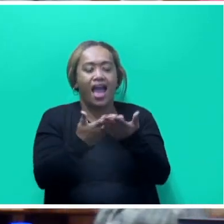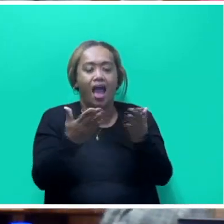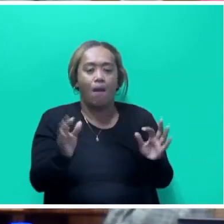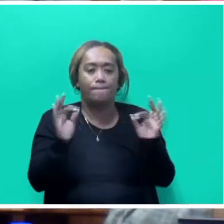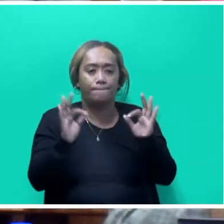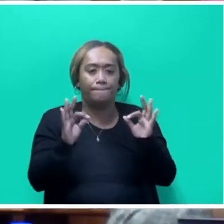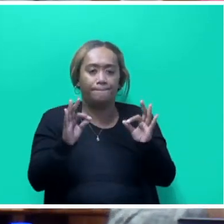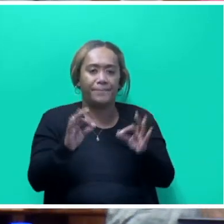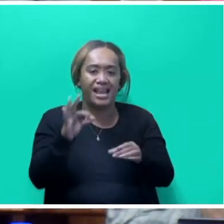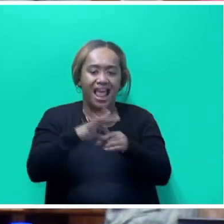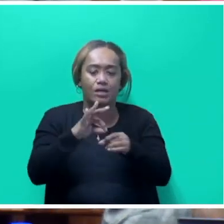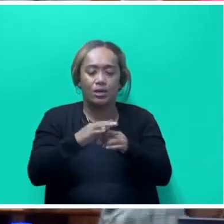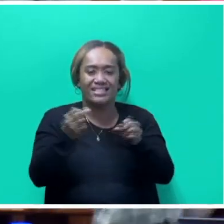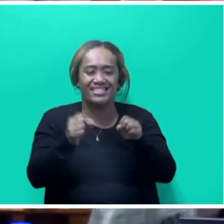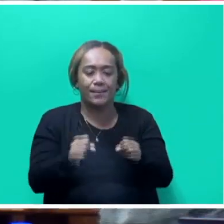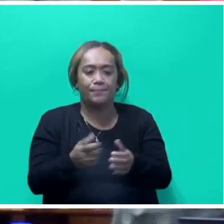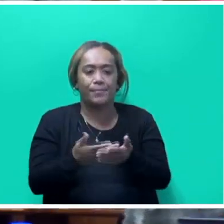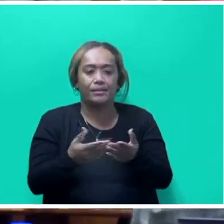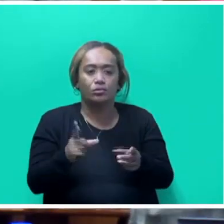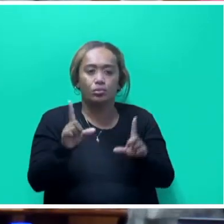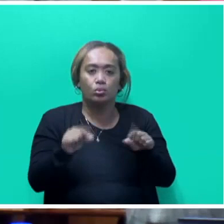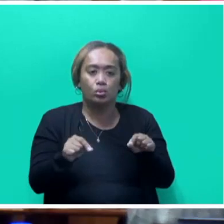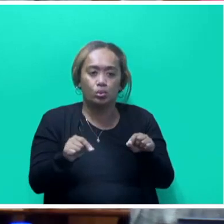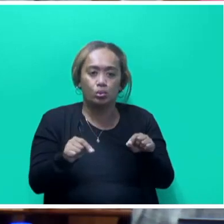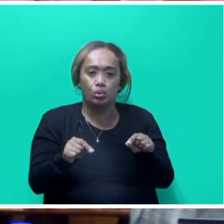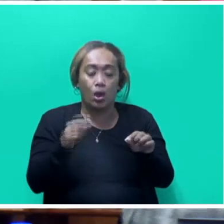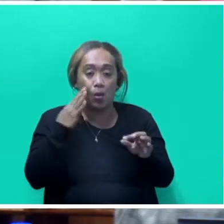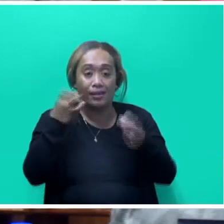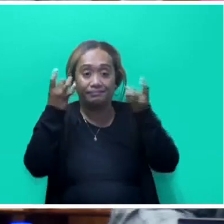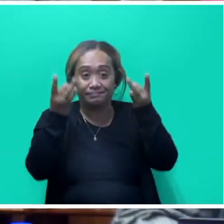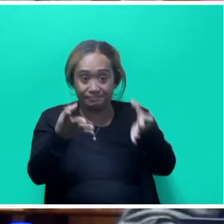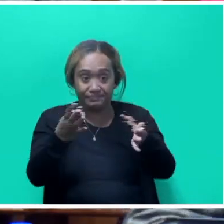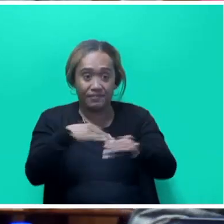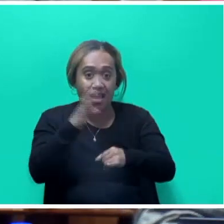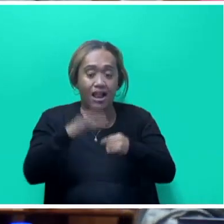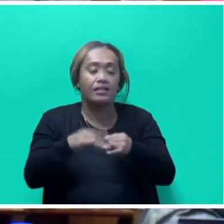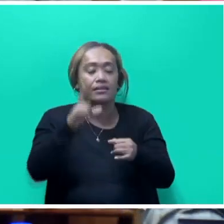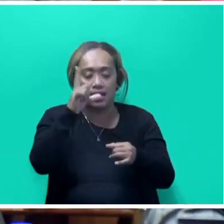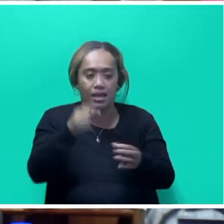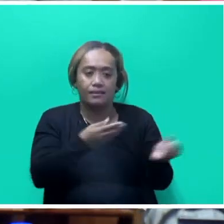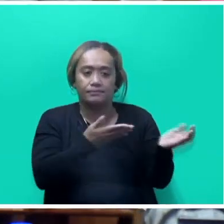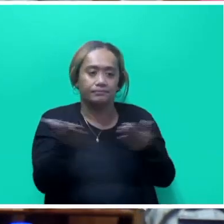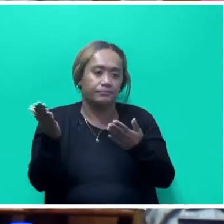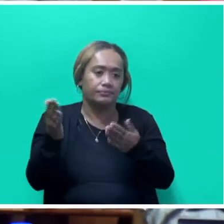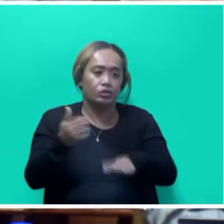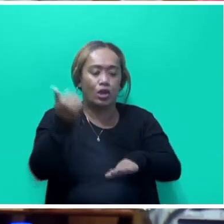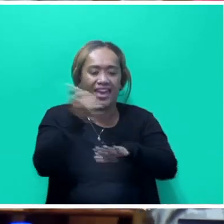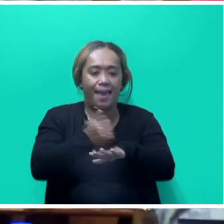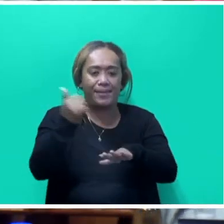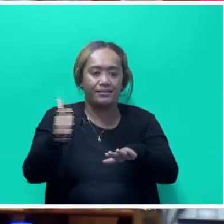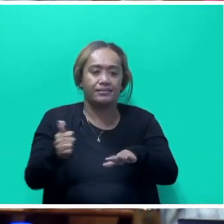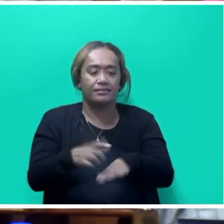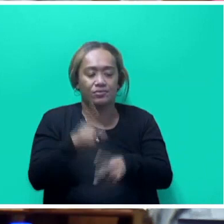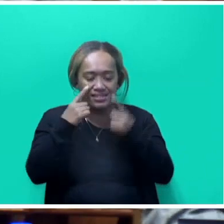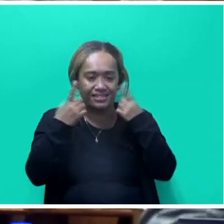electoral systems. Once finalized, they will table their recommendations to Cabinet, and thereafter will be able to provide an update to this August